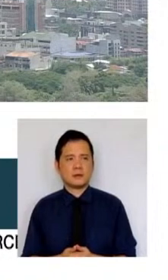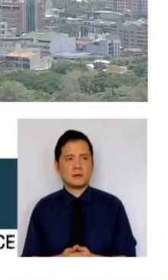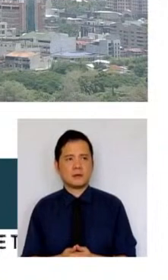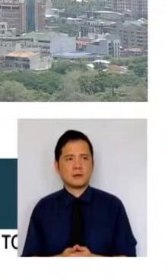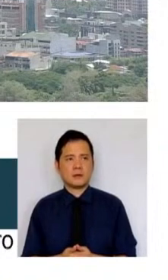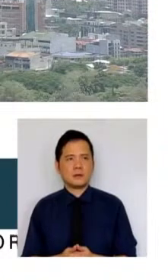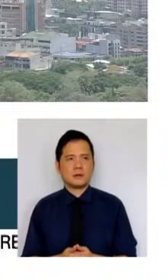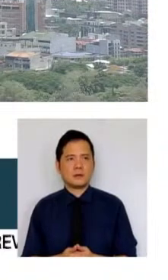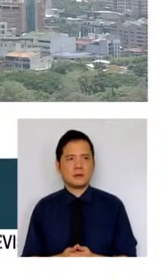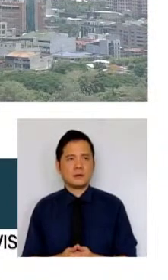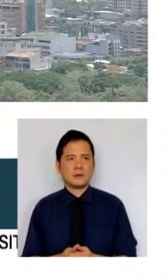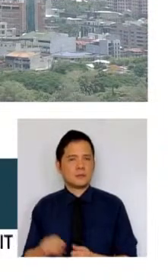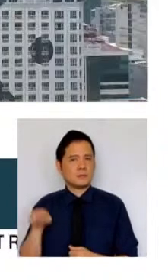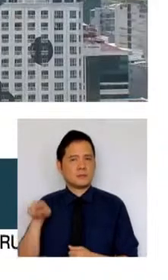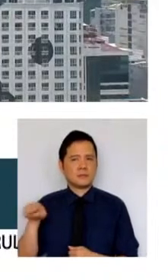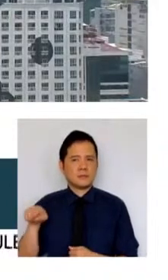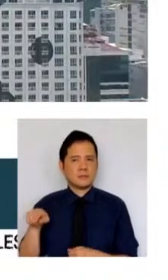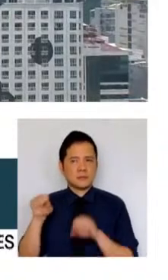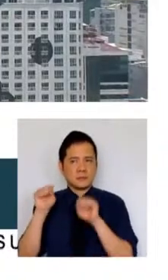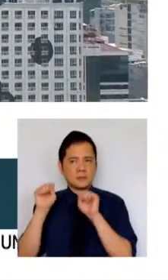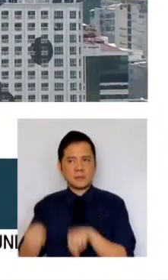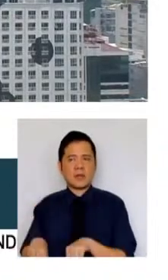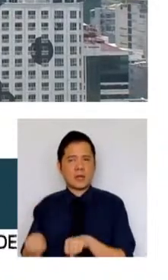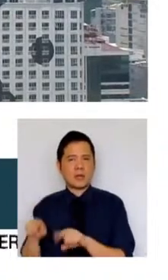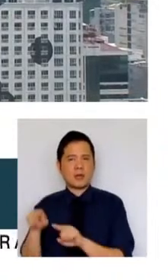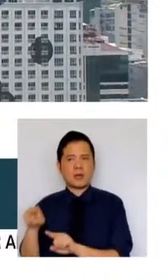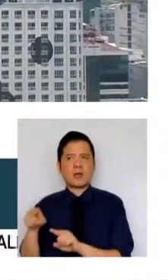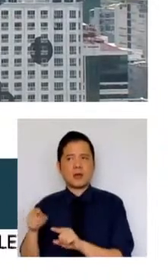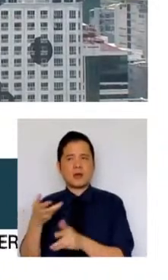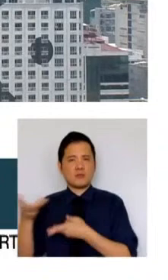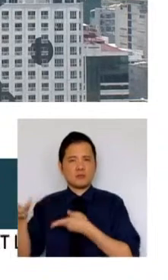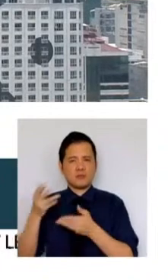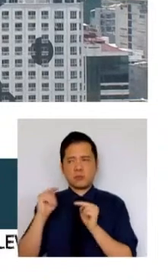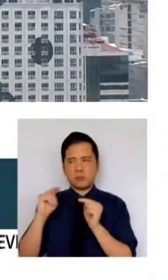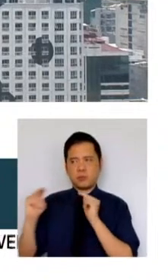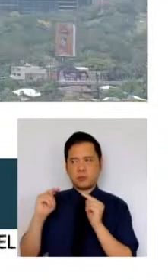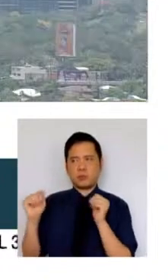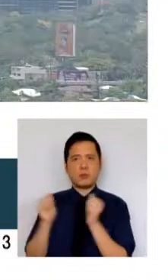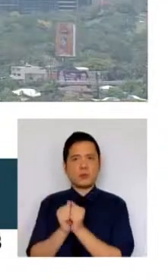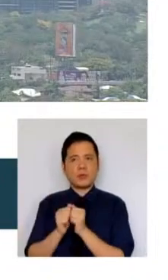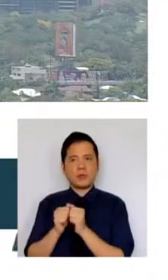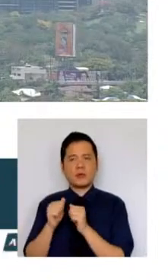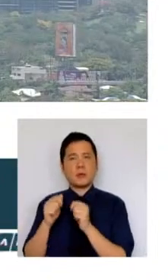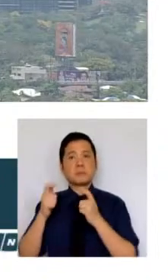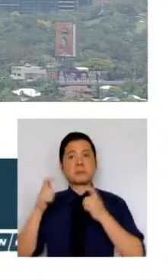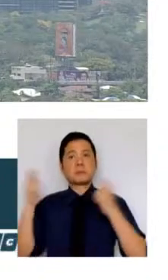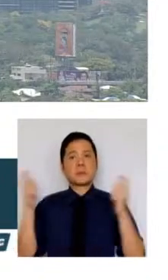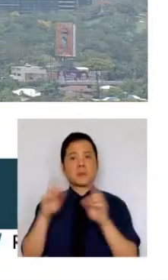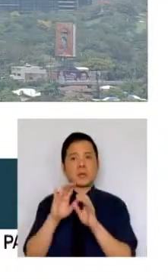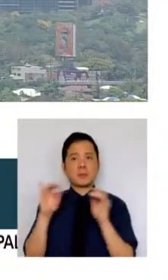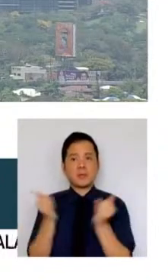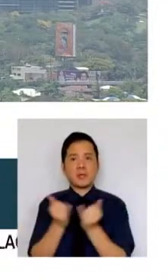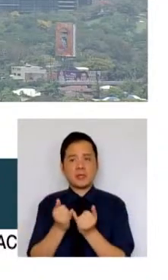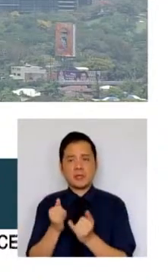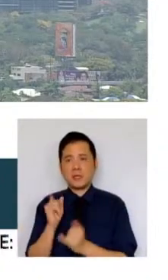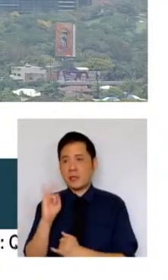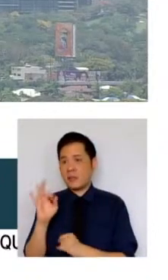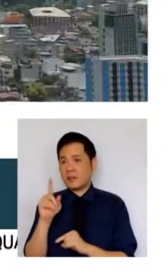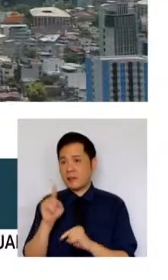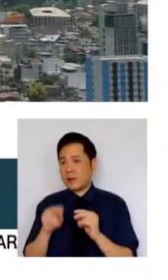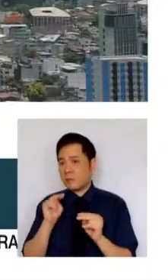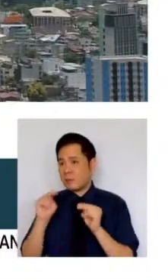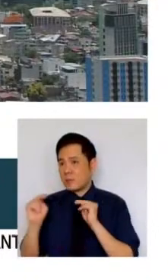to acquisitions by dominant players in the market. And if that happens, the economy even becomes